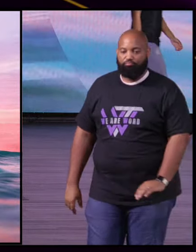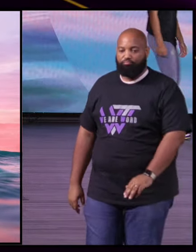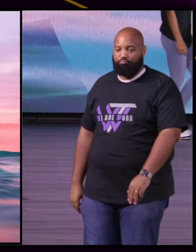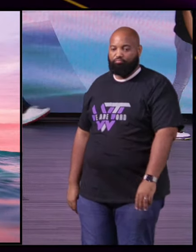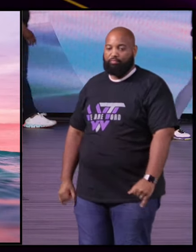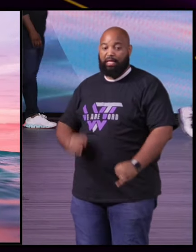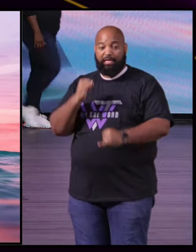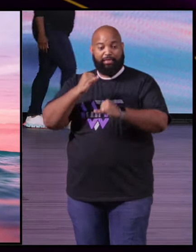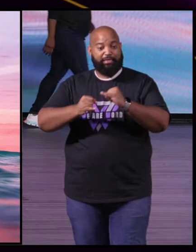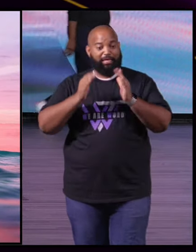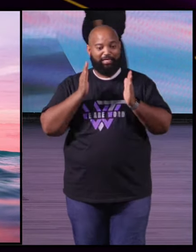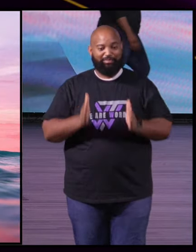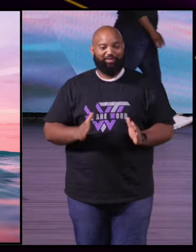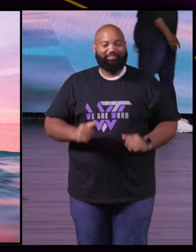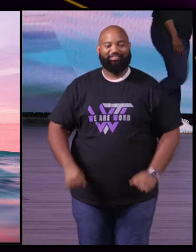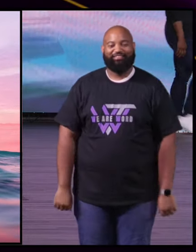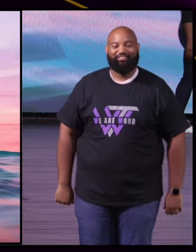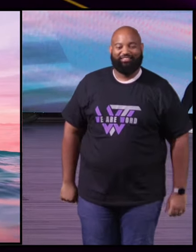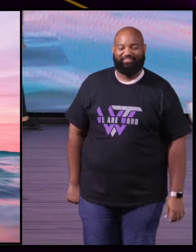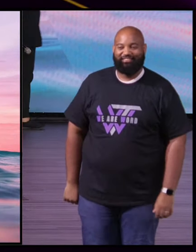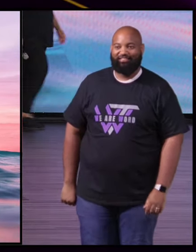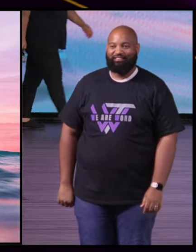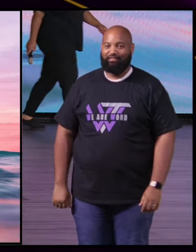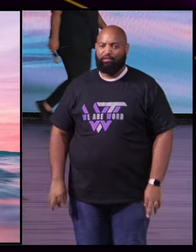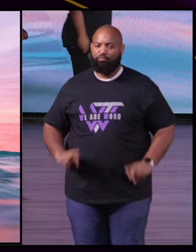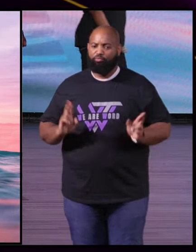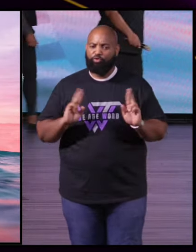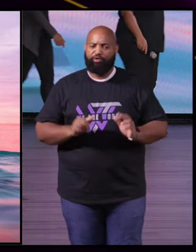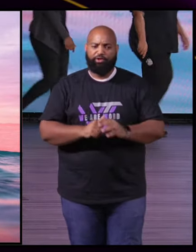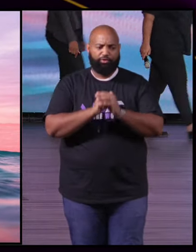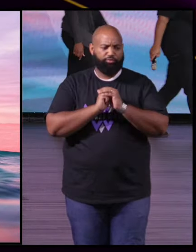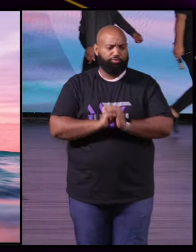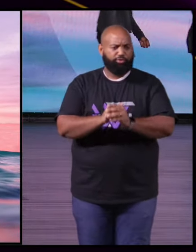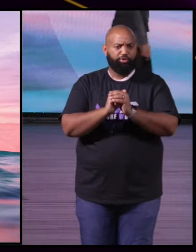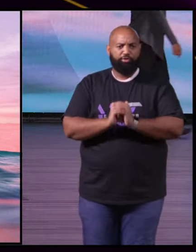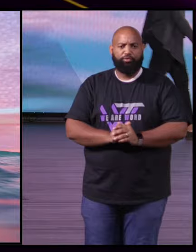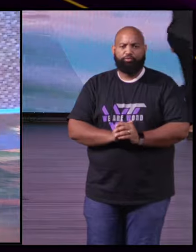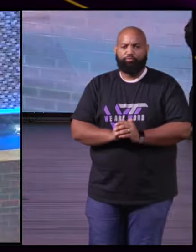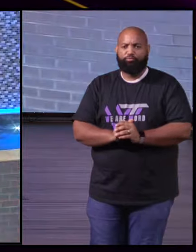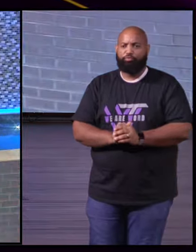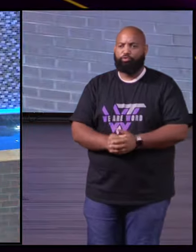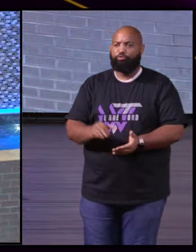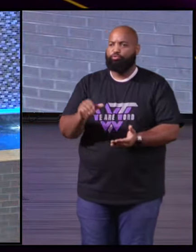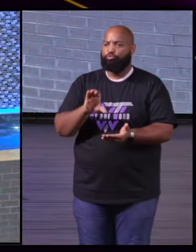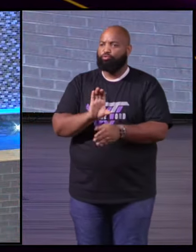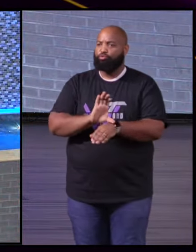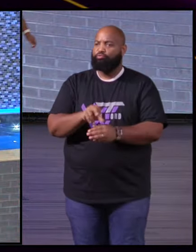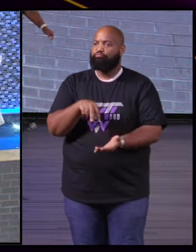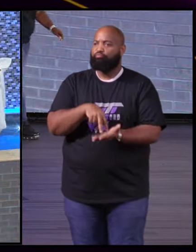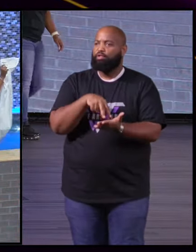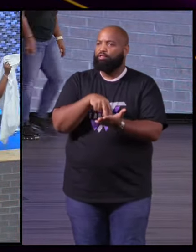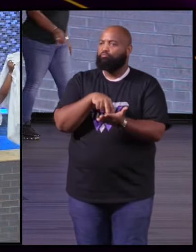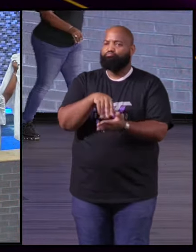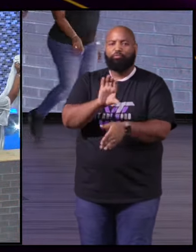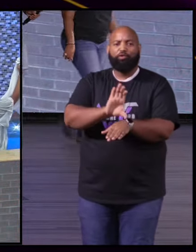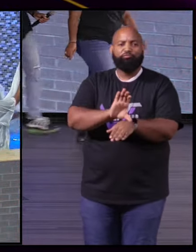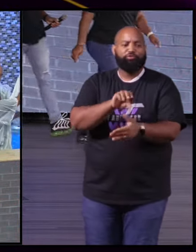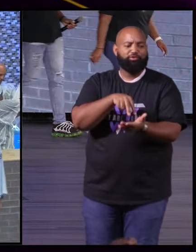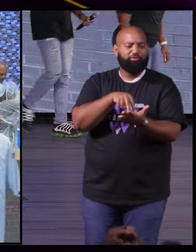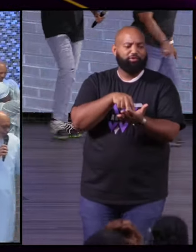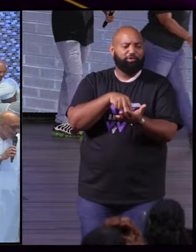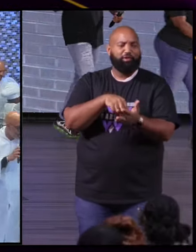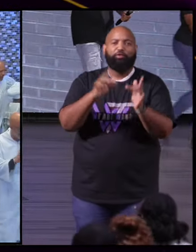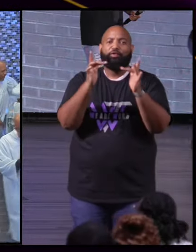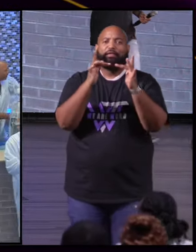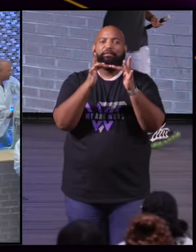This is our last candidate today. We're going to get ready to worship. Come on, I want the whole church standing up. Whole church standing up. You on